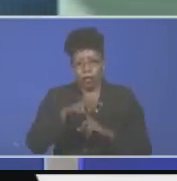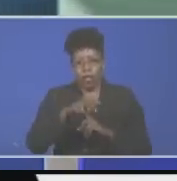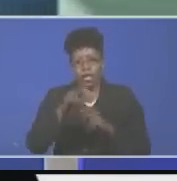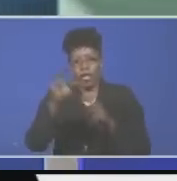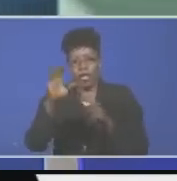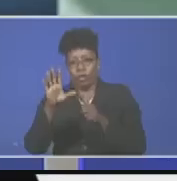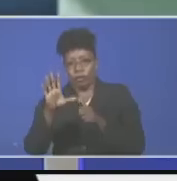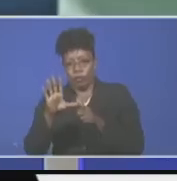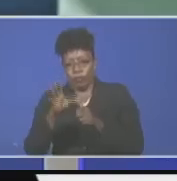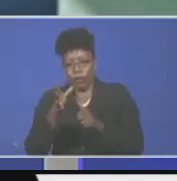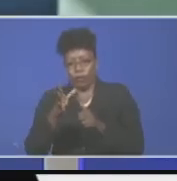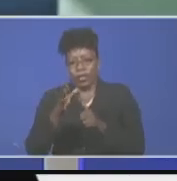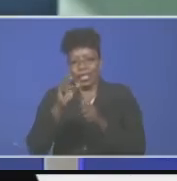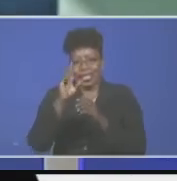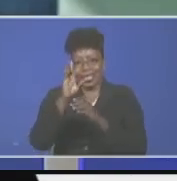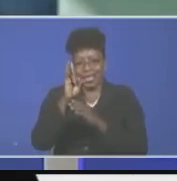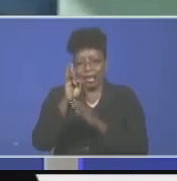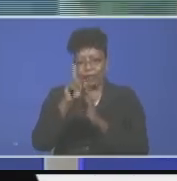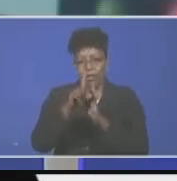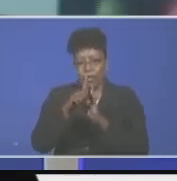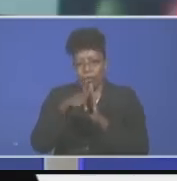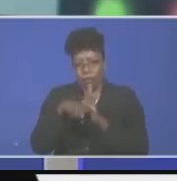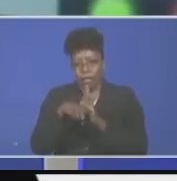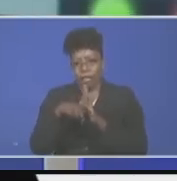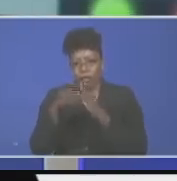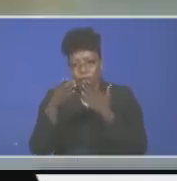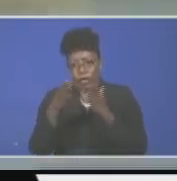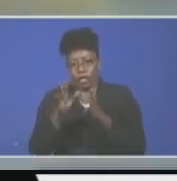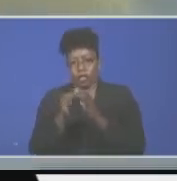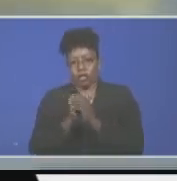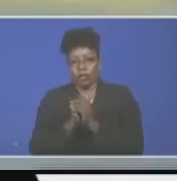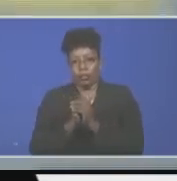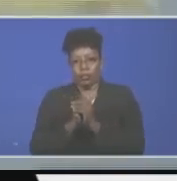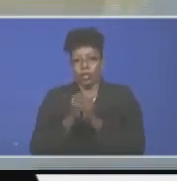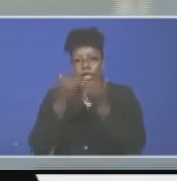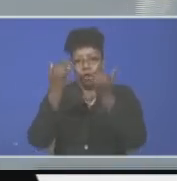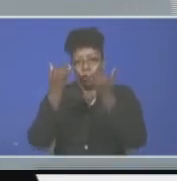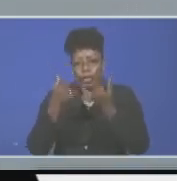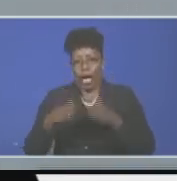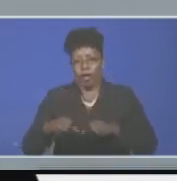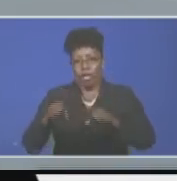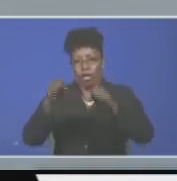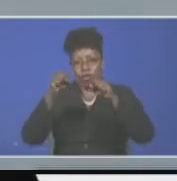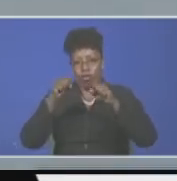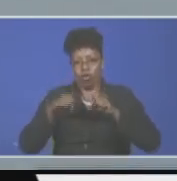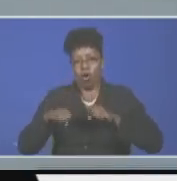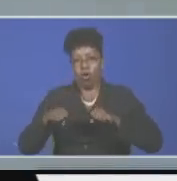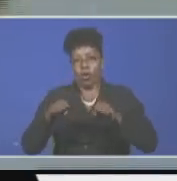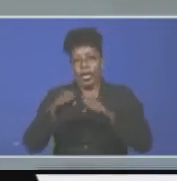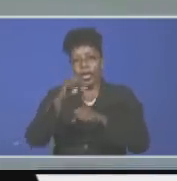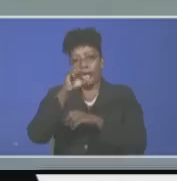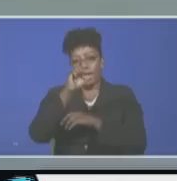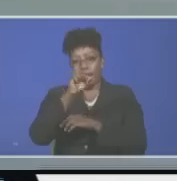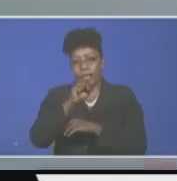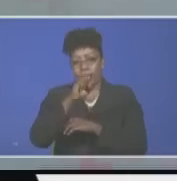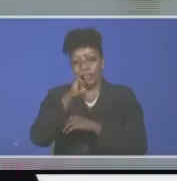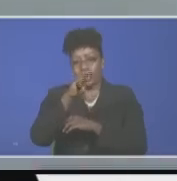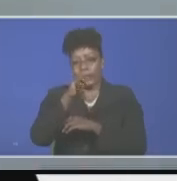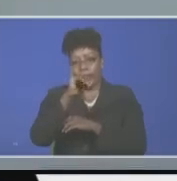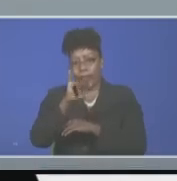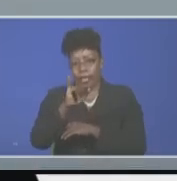in his heat in 7 minutes, 55.32 seconds, and he will now row in the D semifinals, and that will be